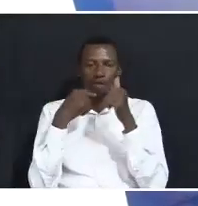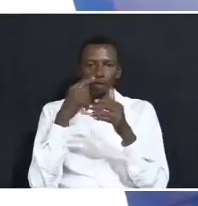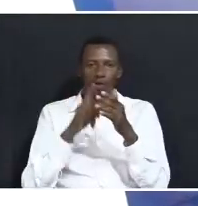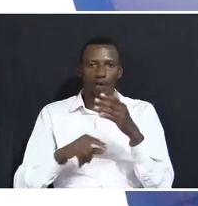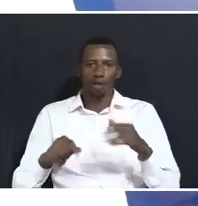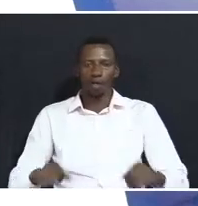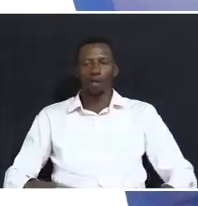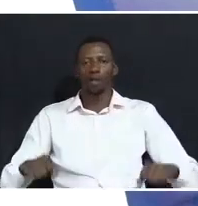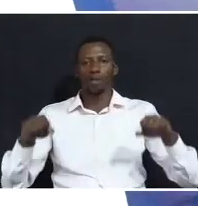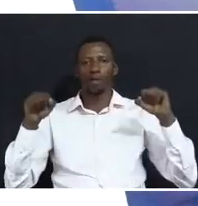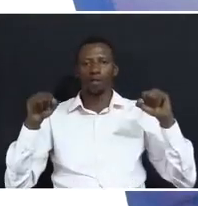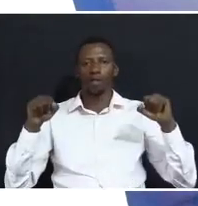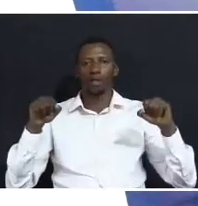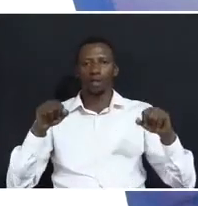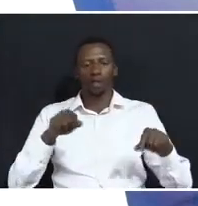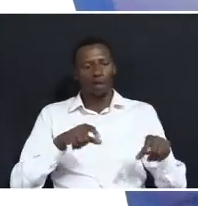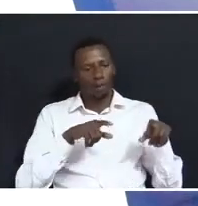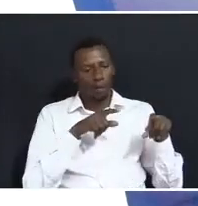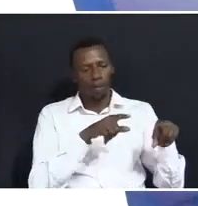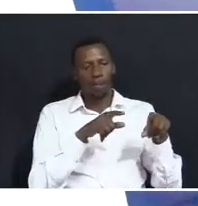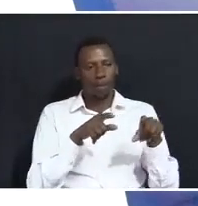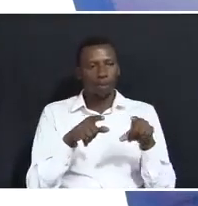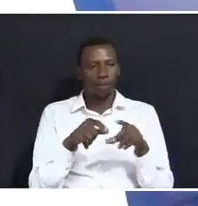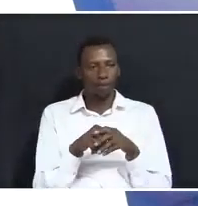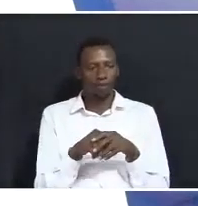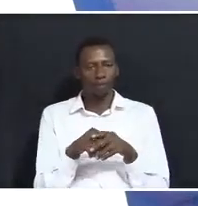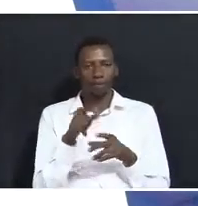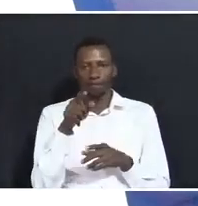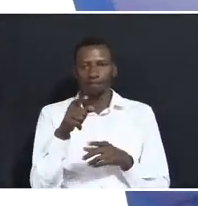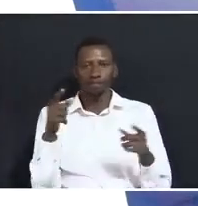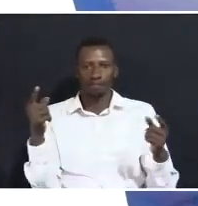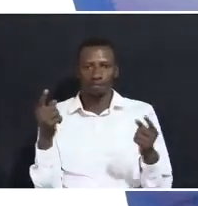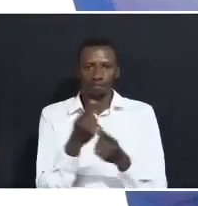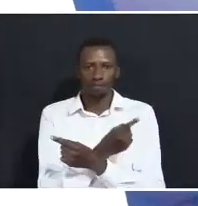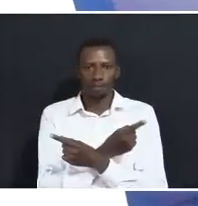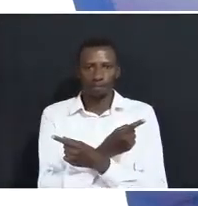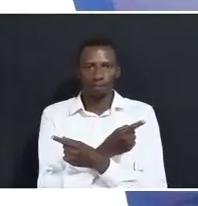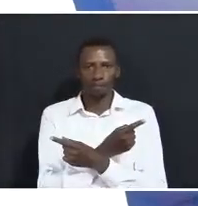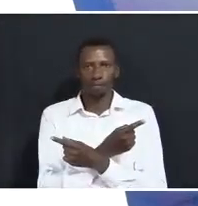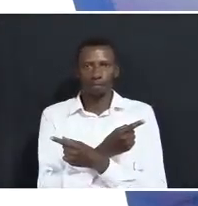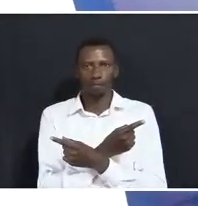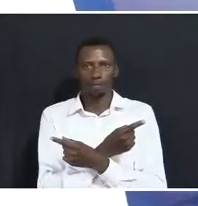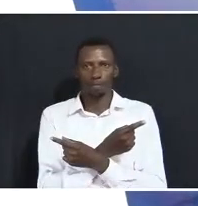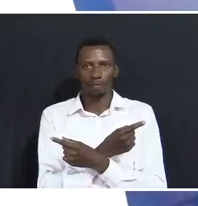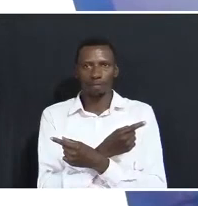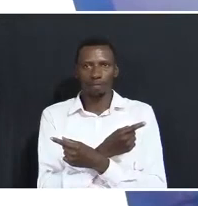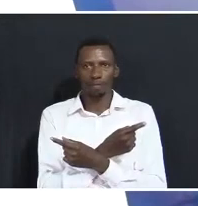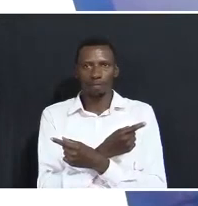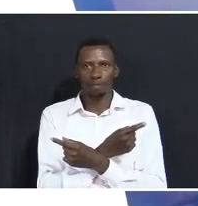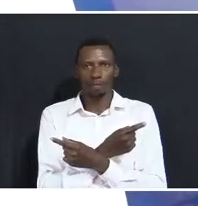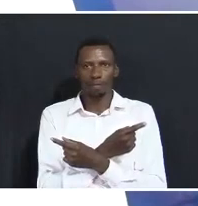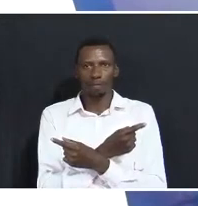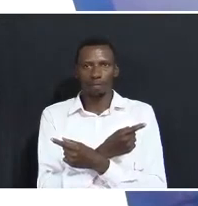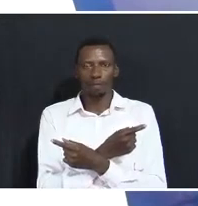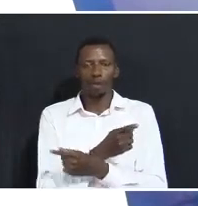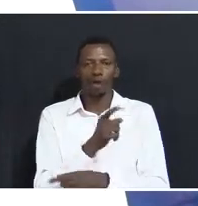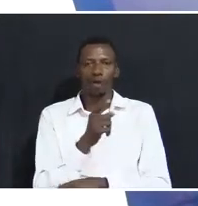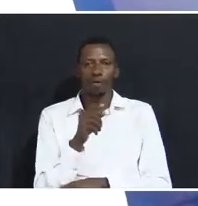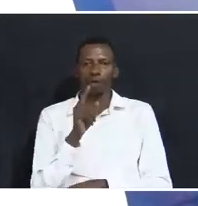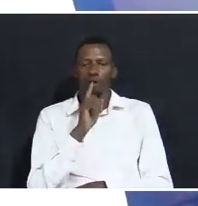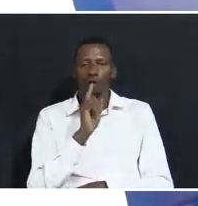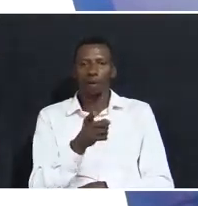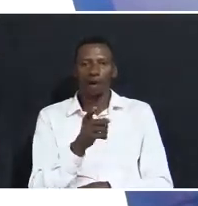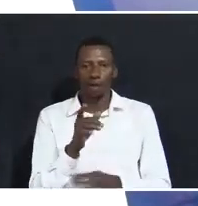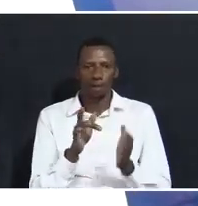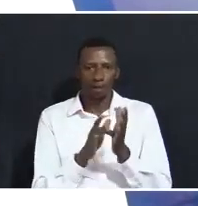Master, rebuke. In fact, it is an imperative. The Greek word there is an imperative. It's a command to Jesus